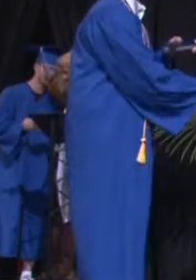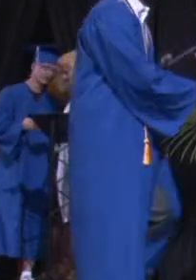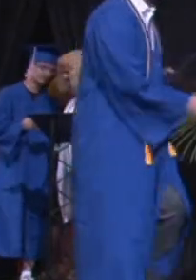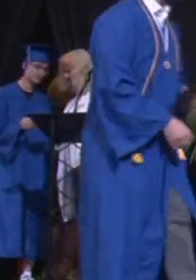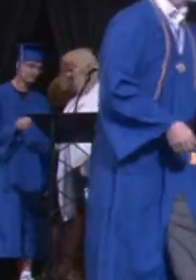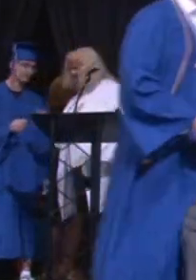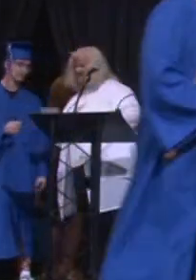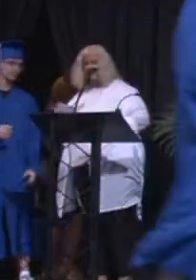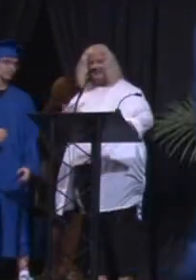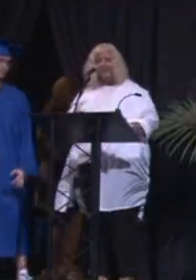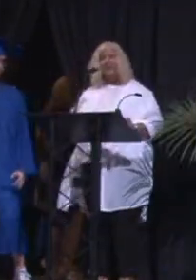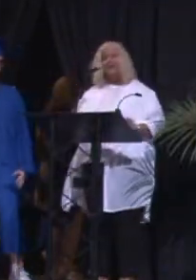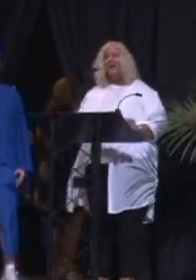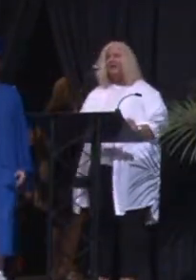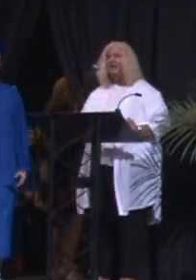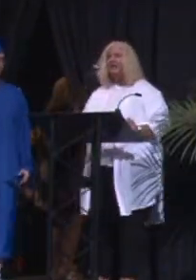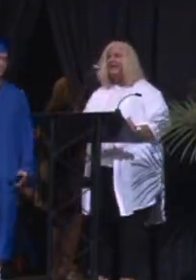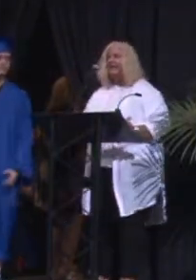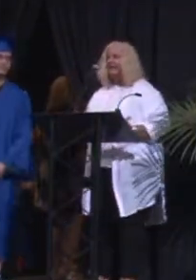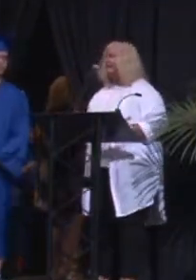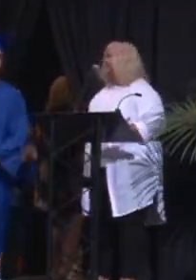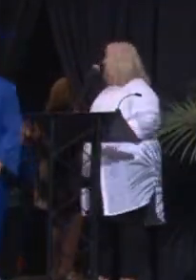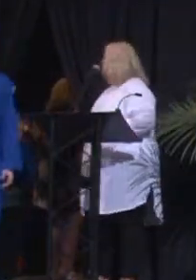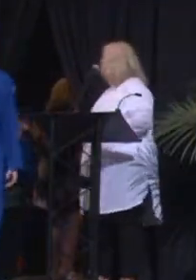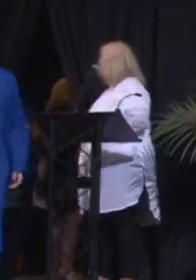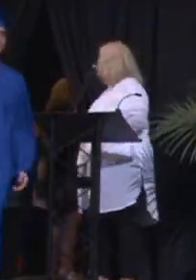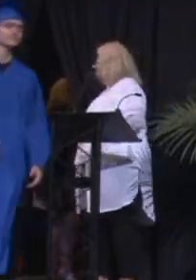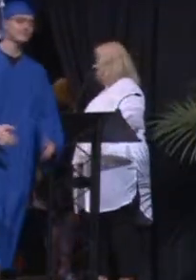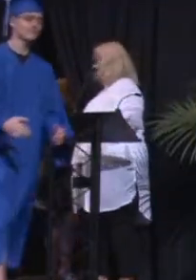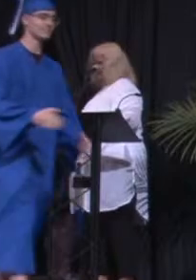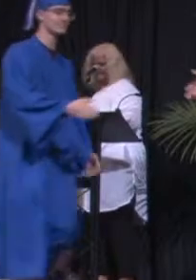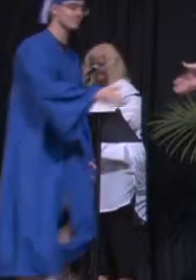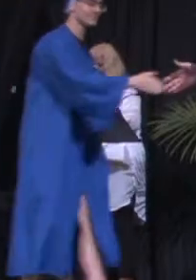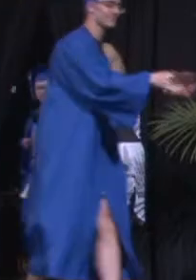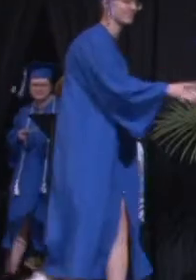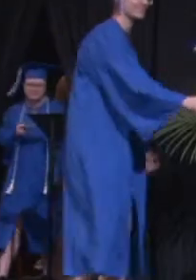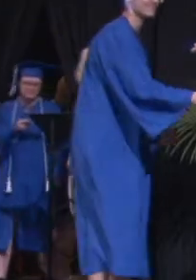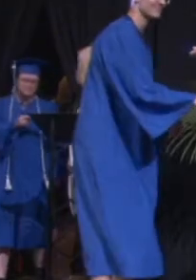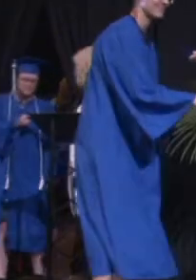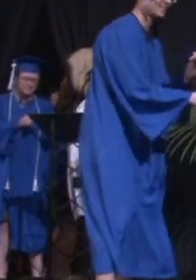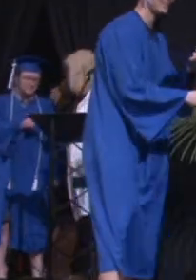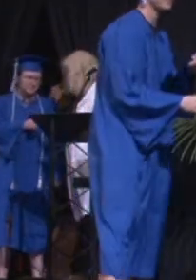Connor Connect. Connor Connect.